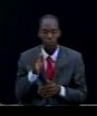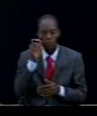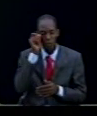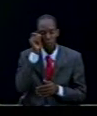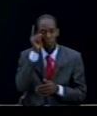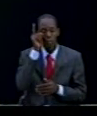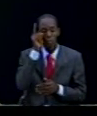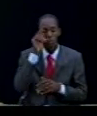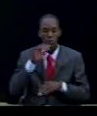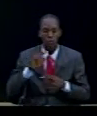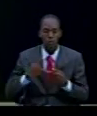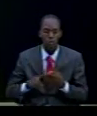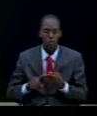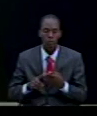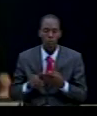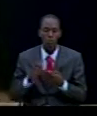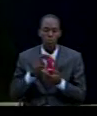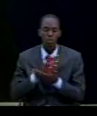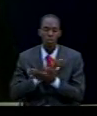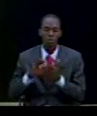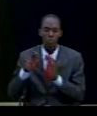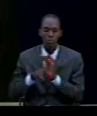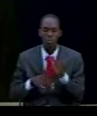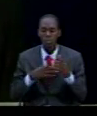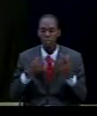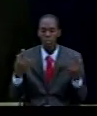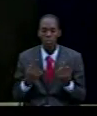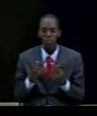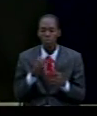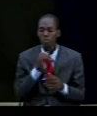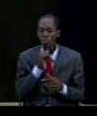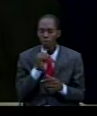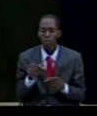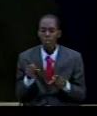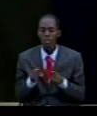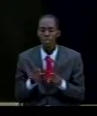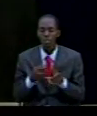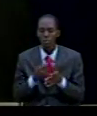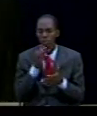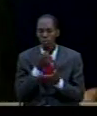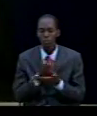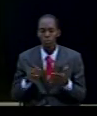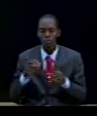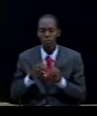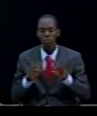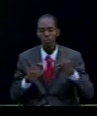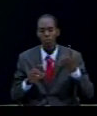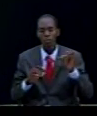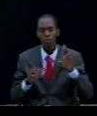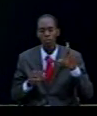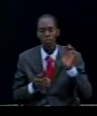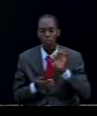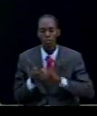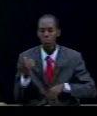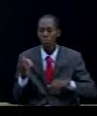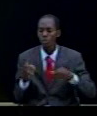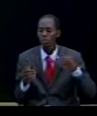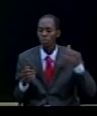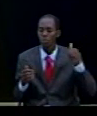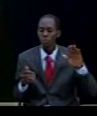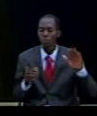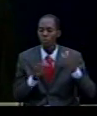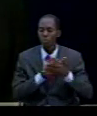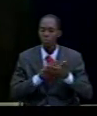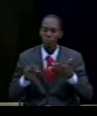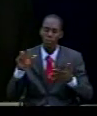righteousness and see not as it is in 1 Corinthians chapter 15, verse 34. The Bible